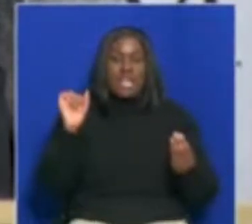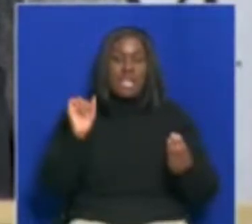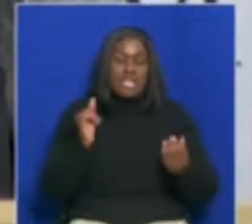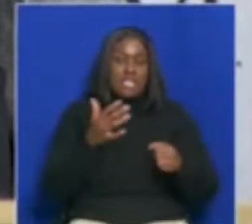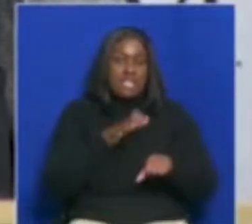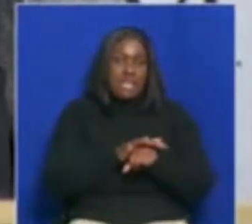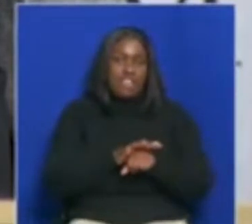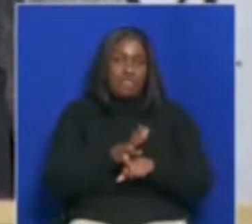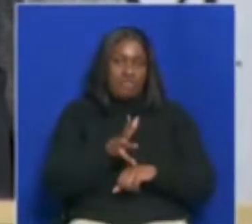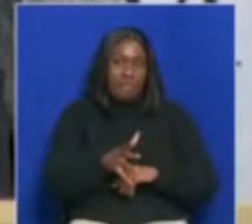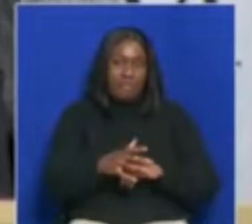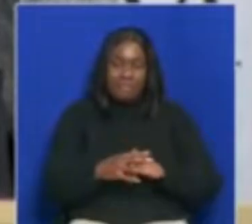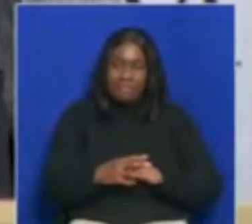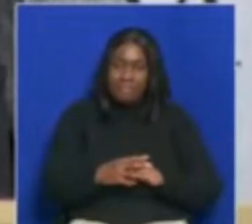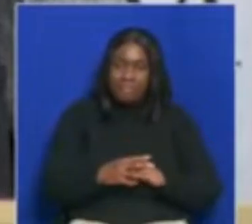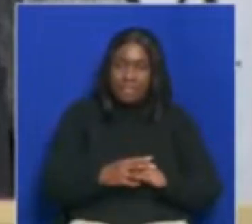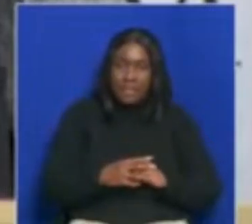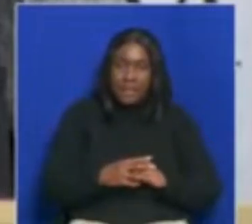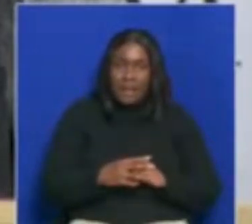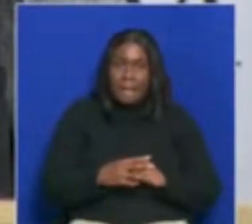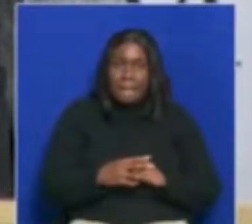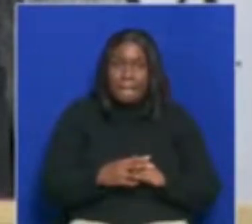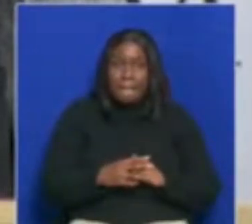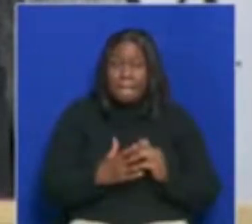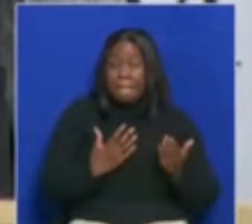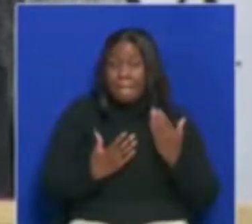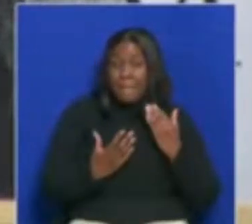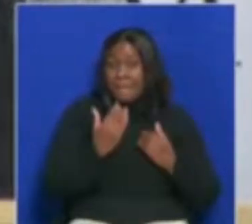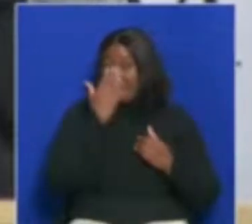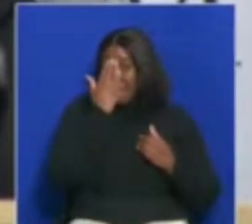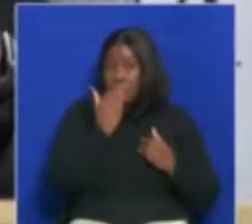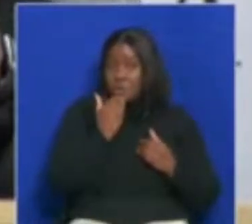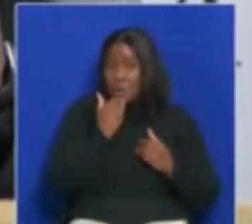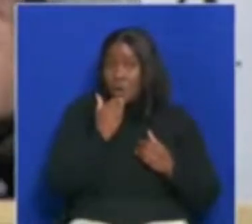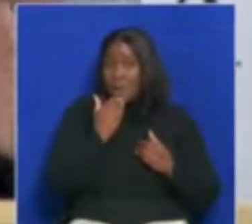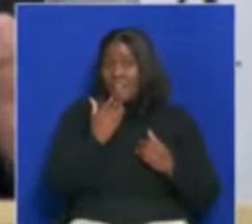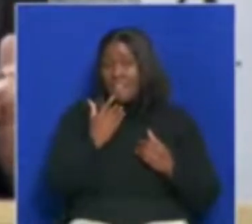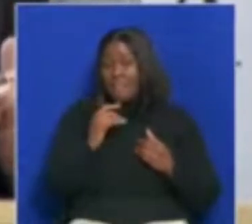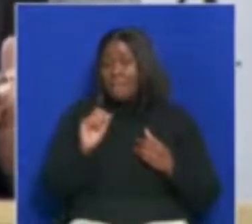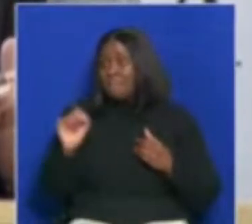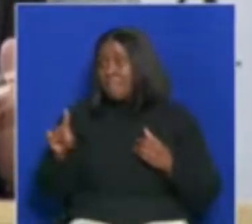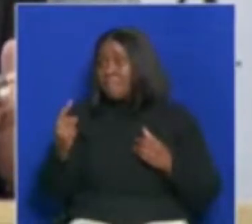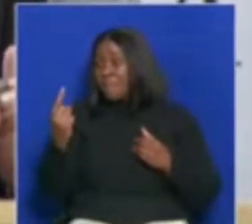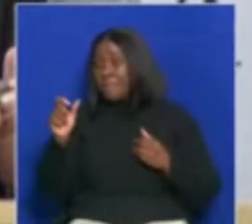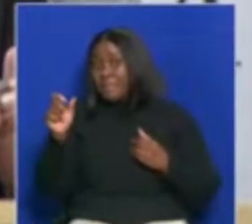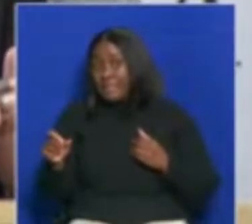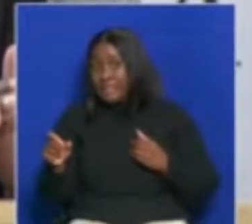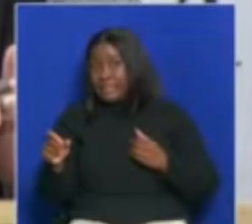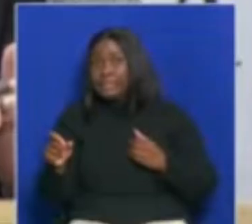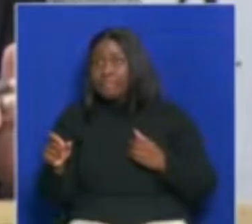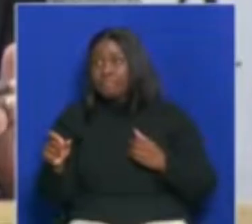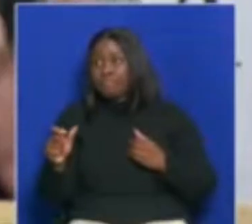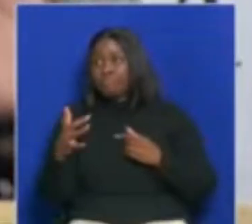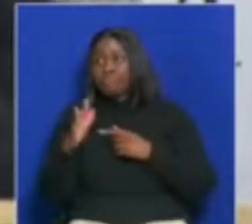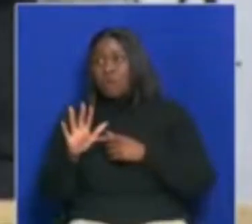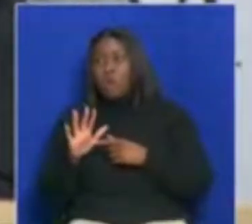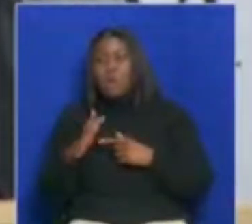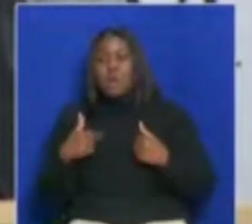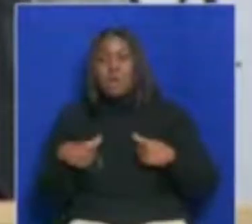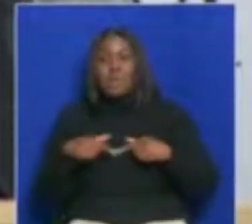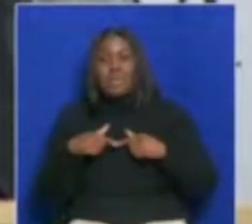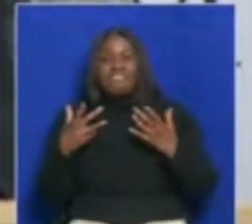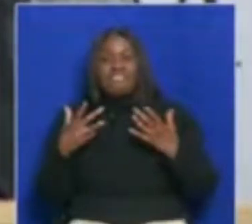could have been that the photos were circulated to one person to say that we've done the hit now, you can